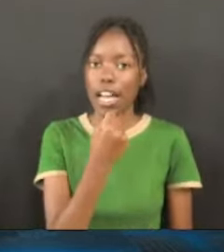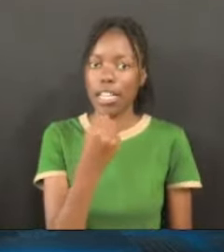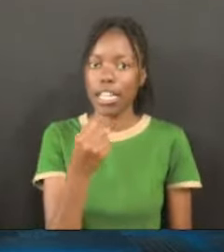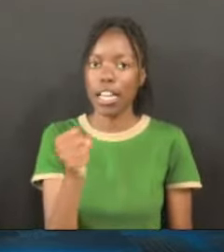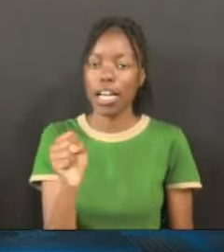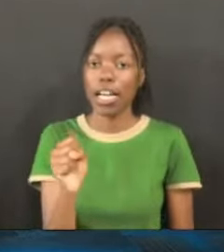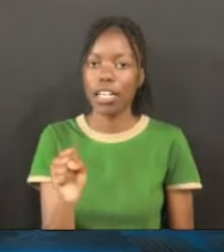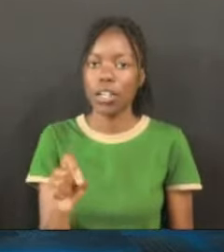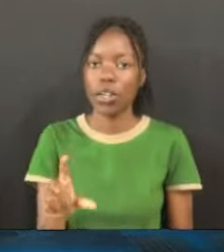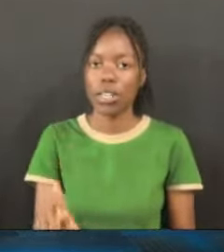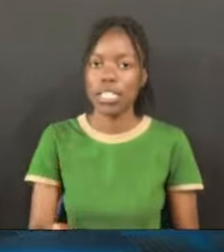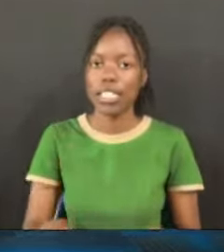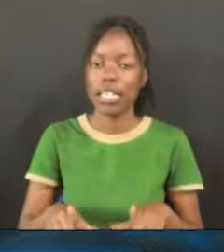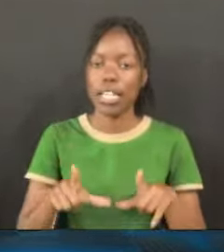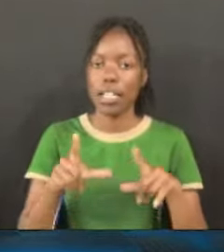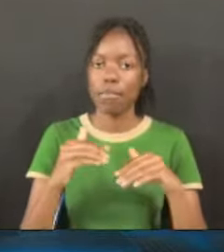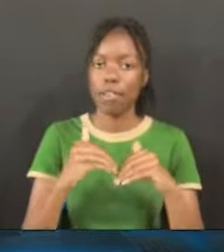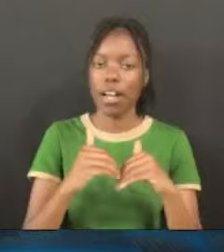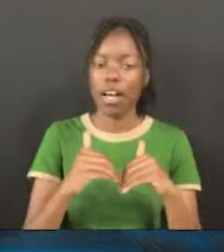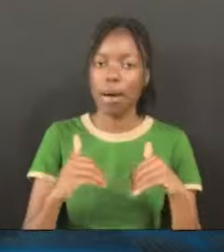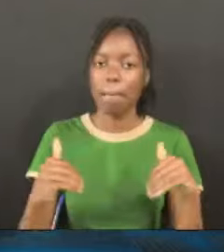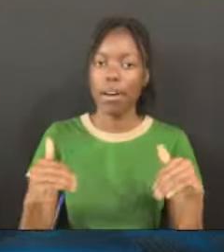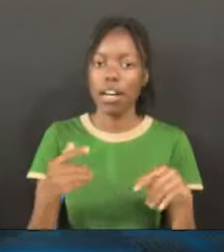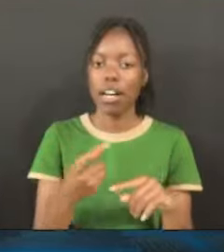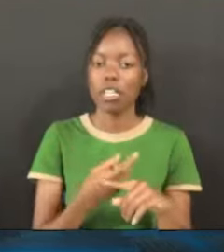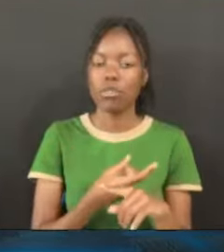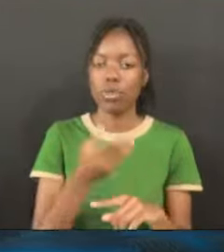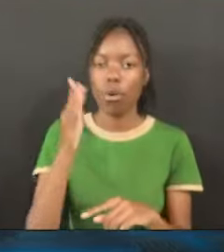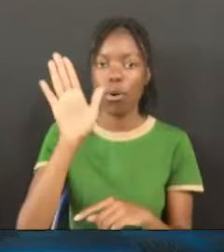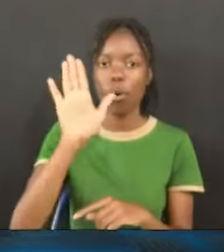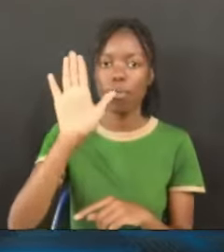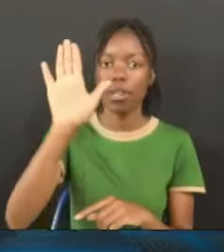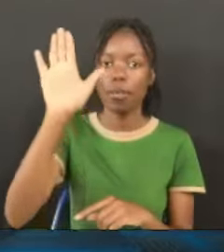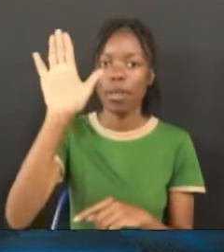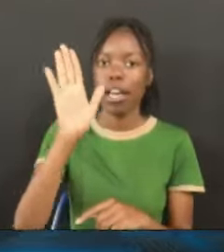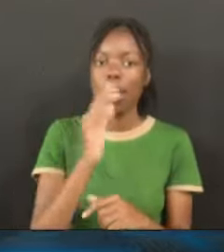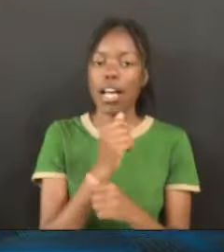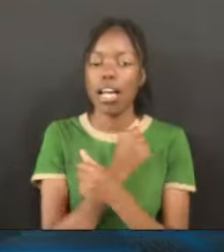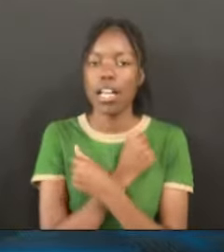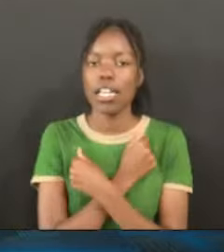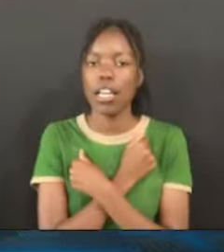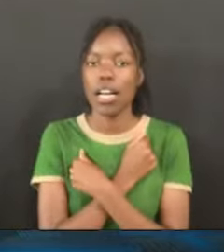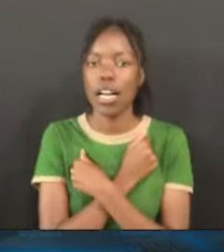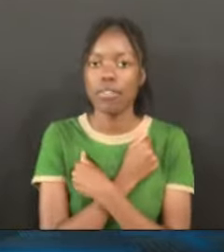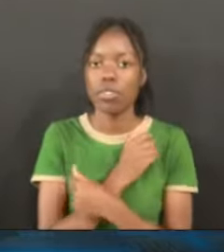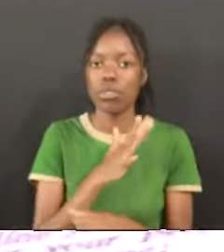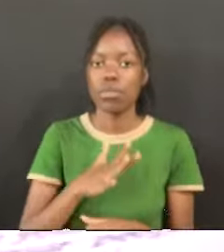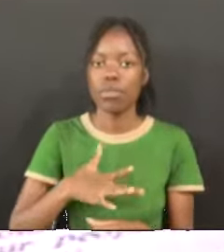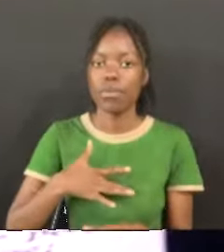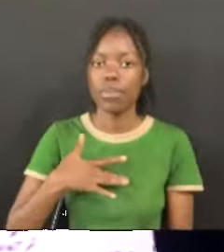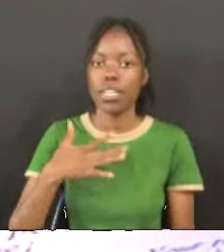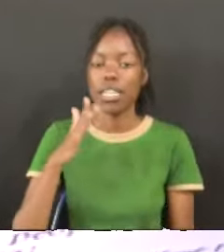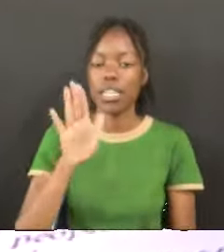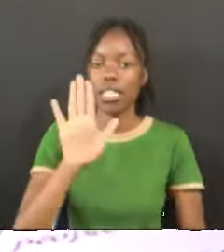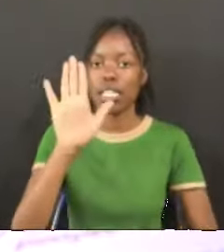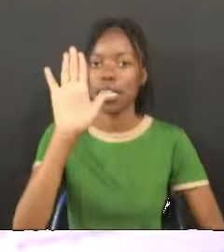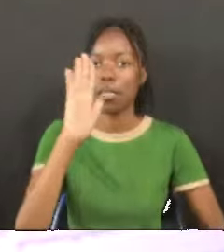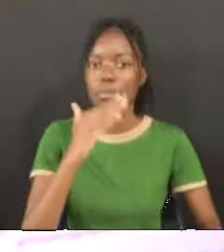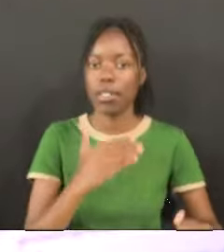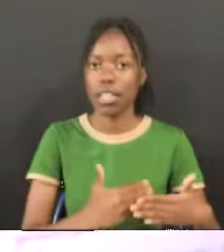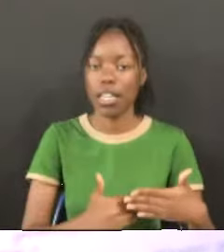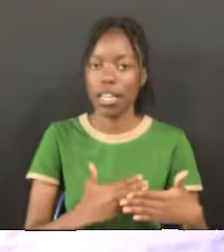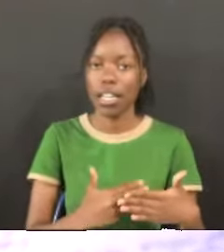I could not live apart from him. I love to feel